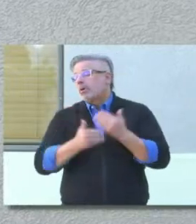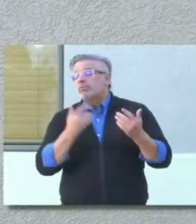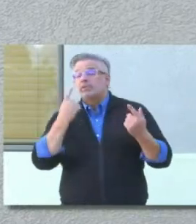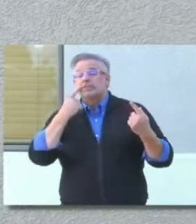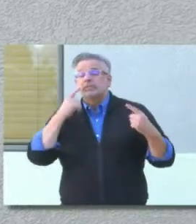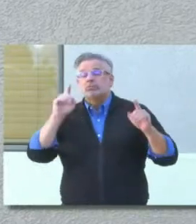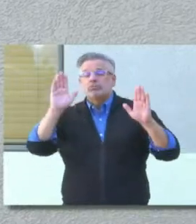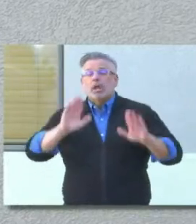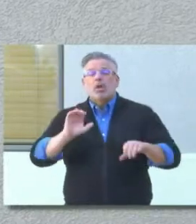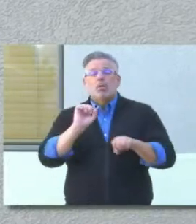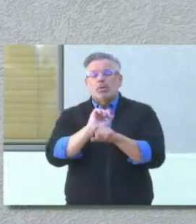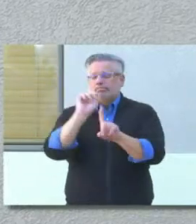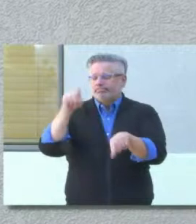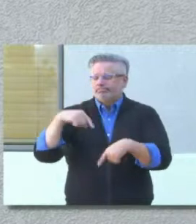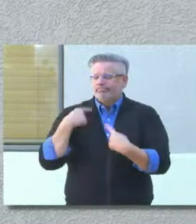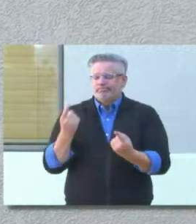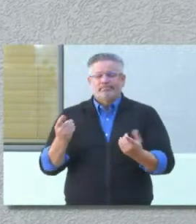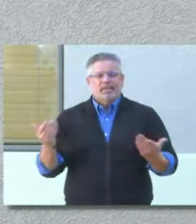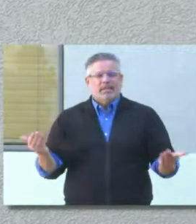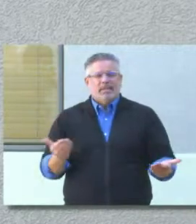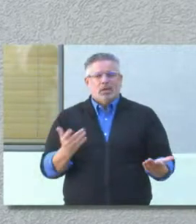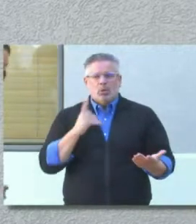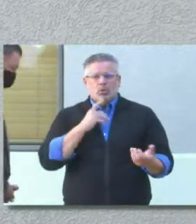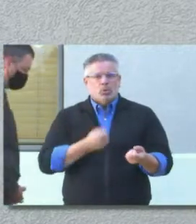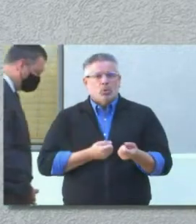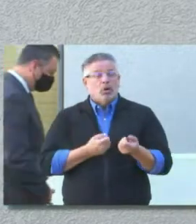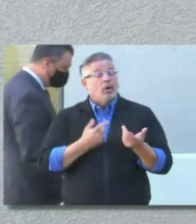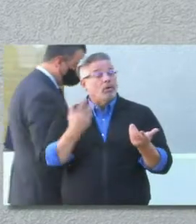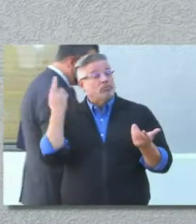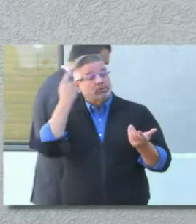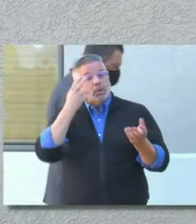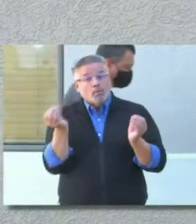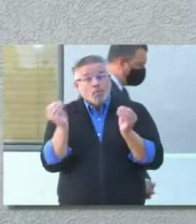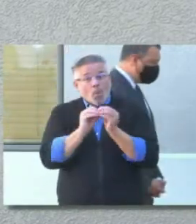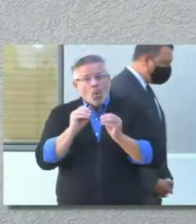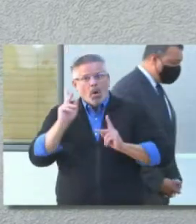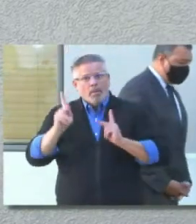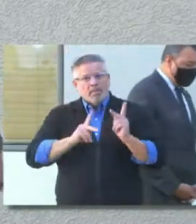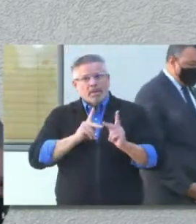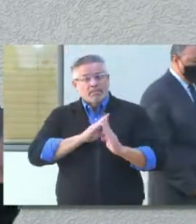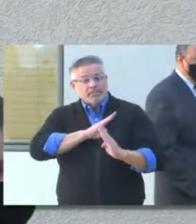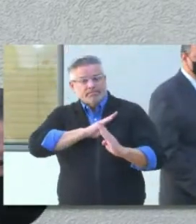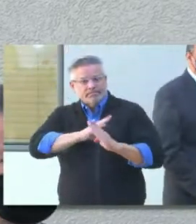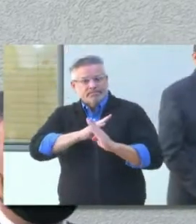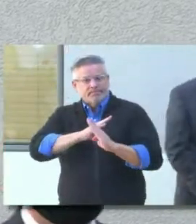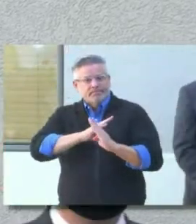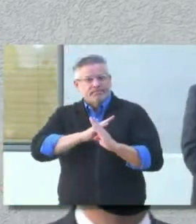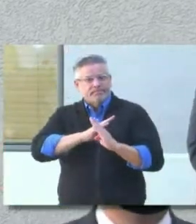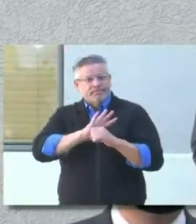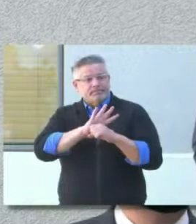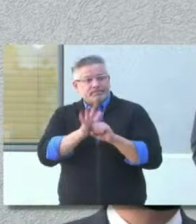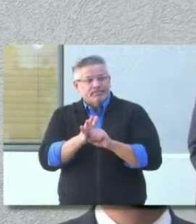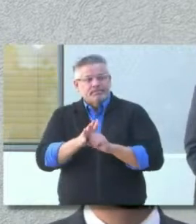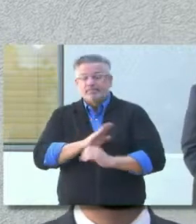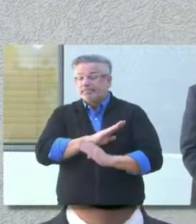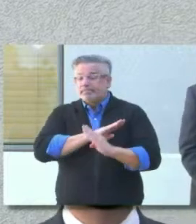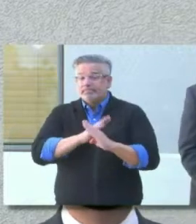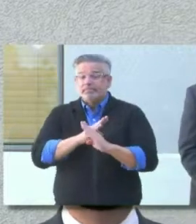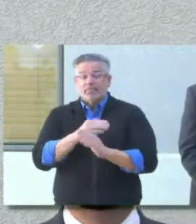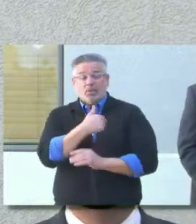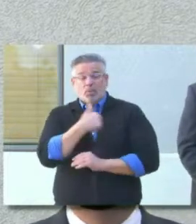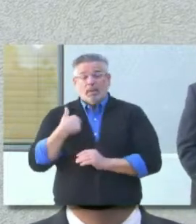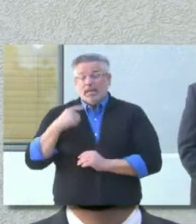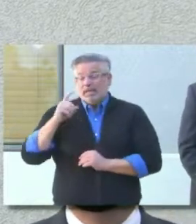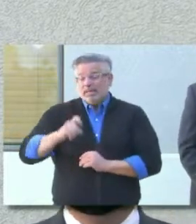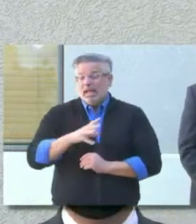the great work that's being done down here to advance our cause of getting more people the immunity that they need and deserve, the immunity that we